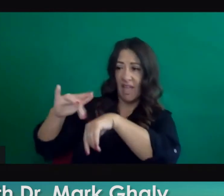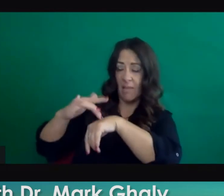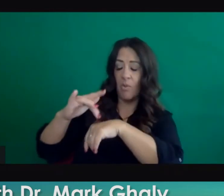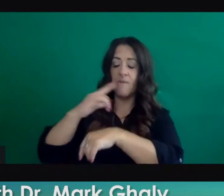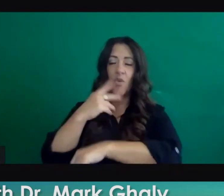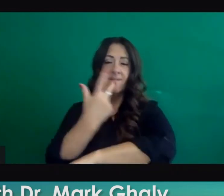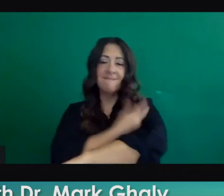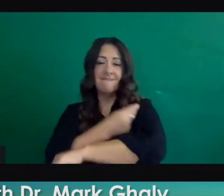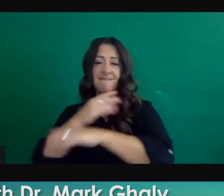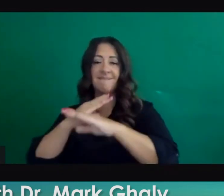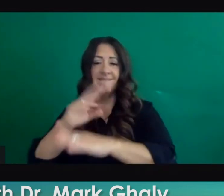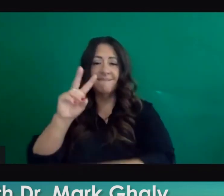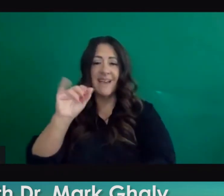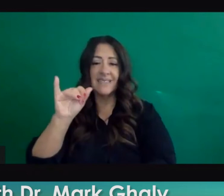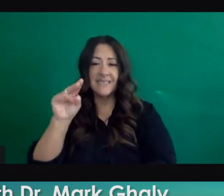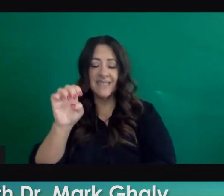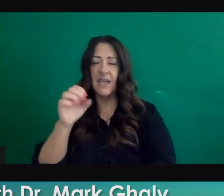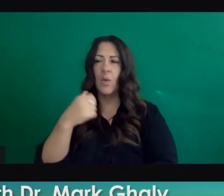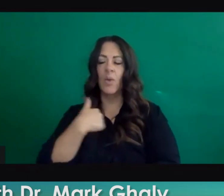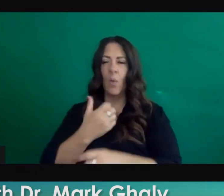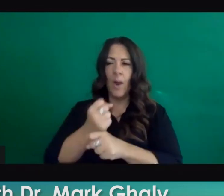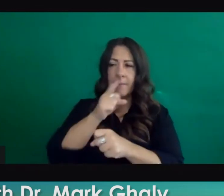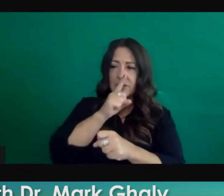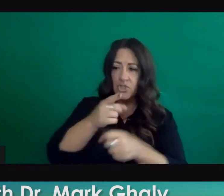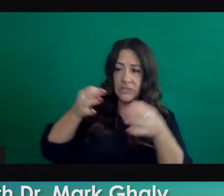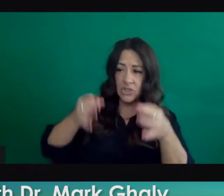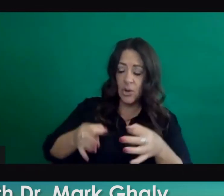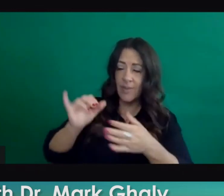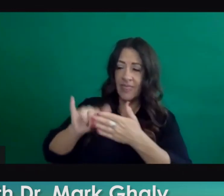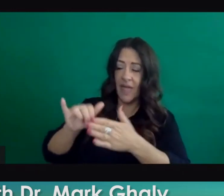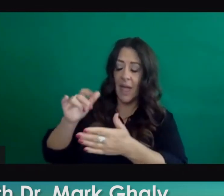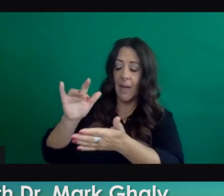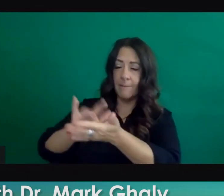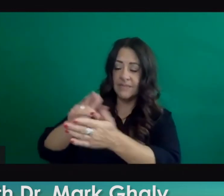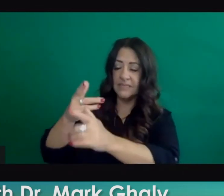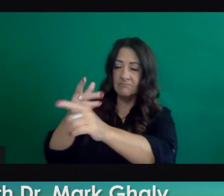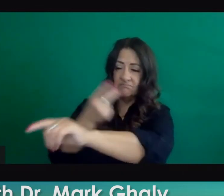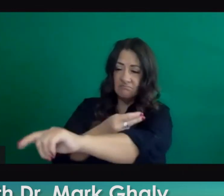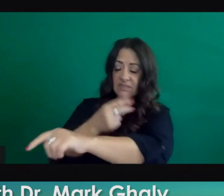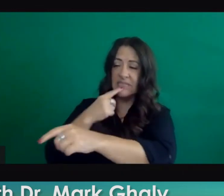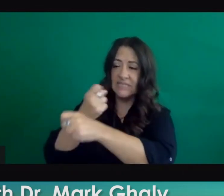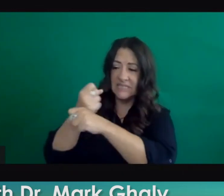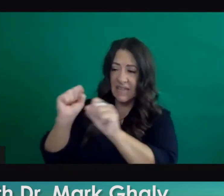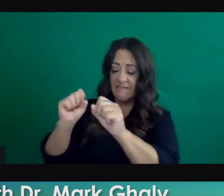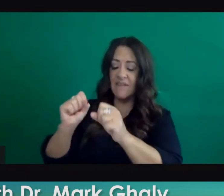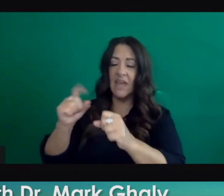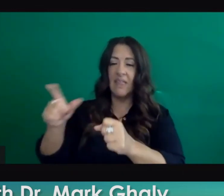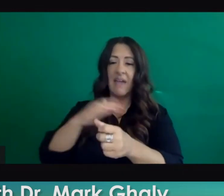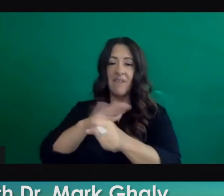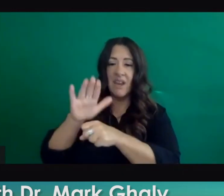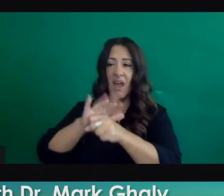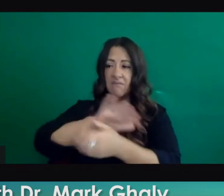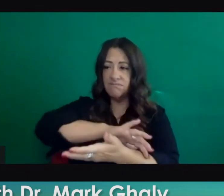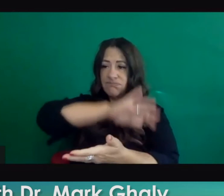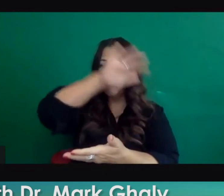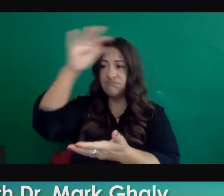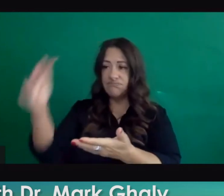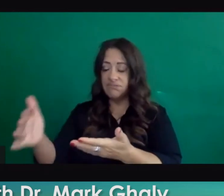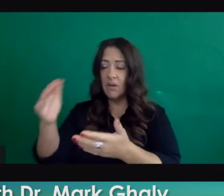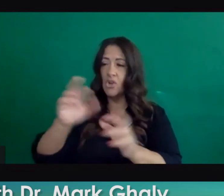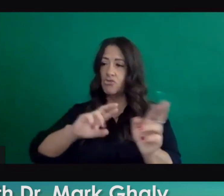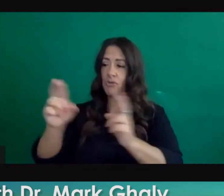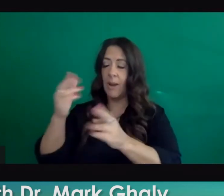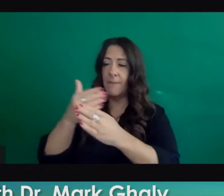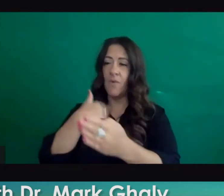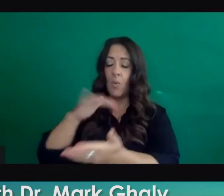that when it is safe, when we've determined that it's available in sufficient quantity for